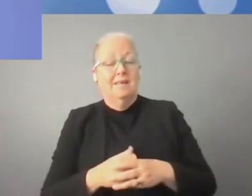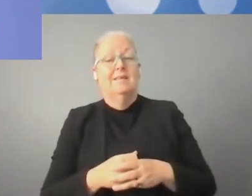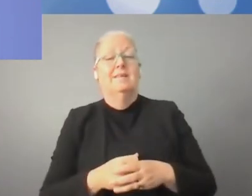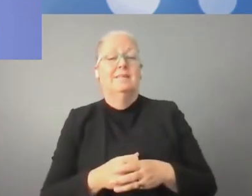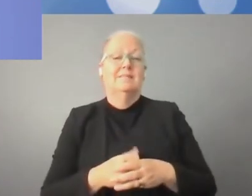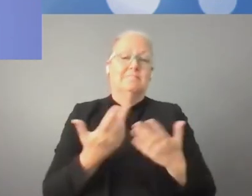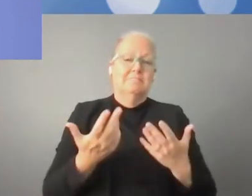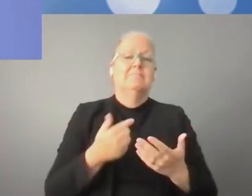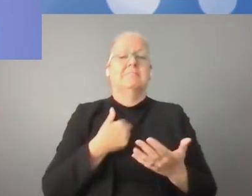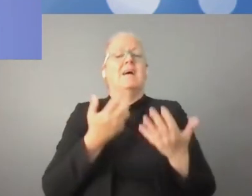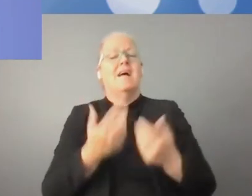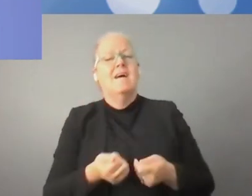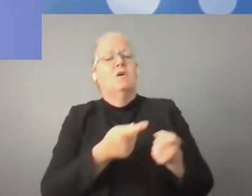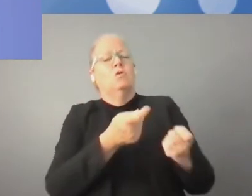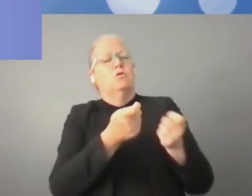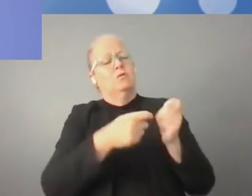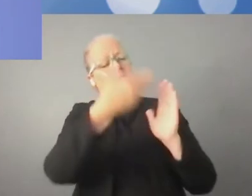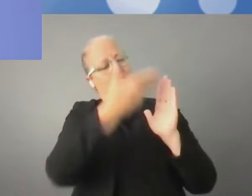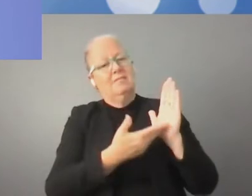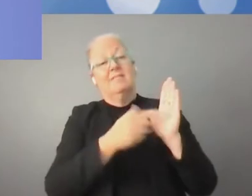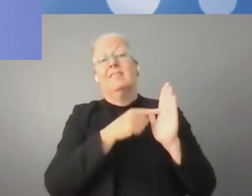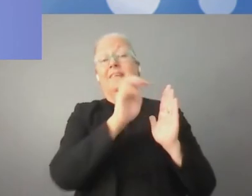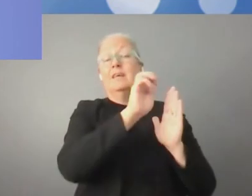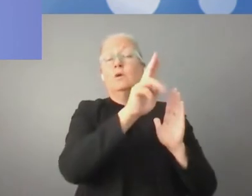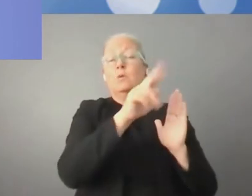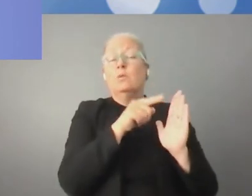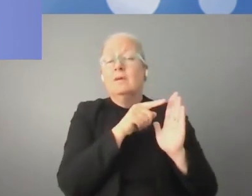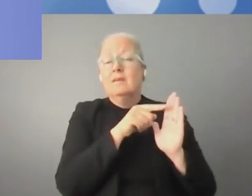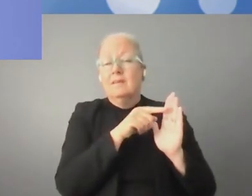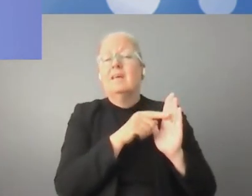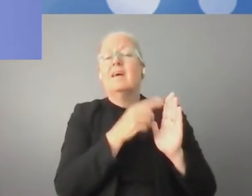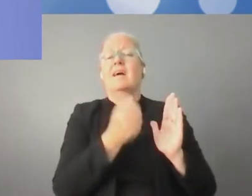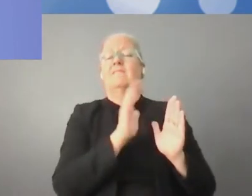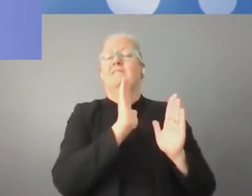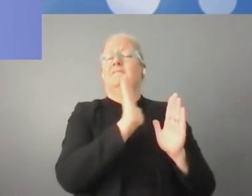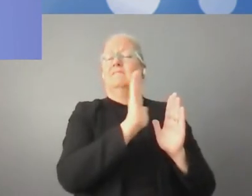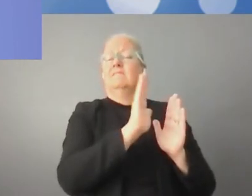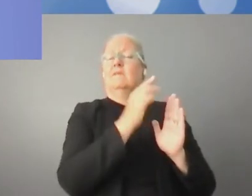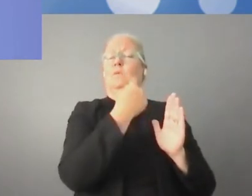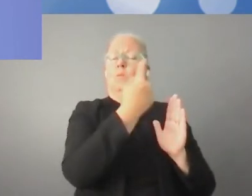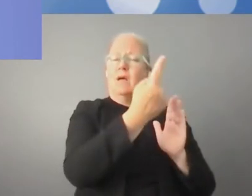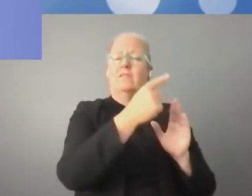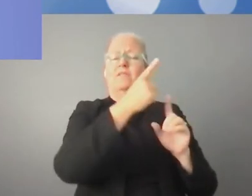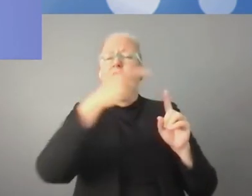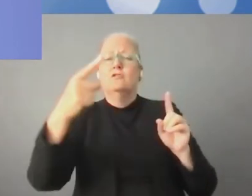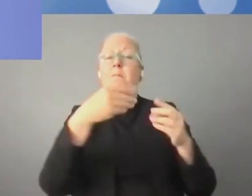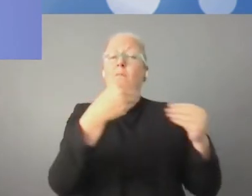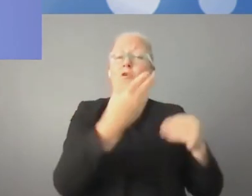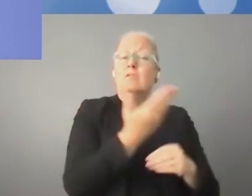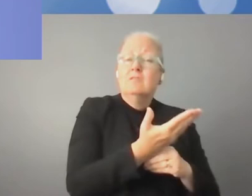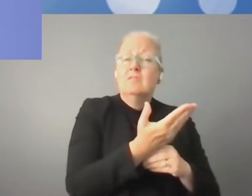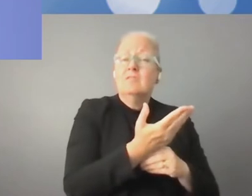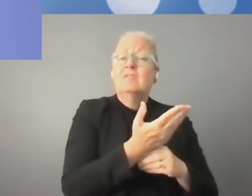what the eu provides through the single digital market digital markets act has been already mentioned